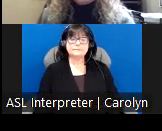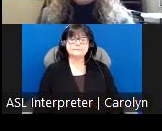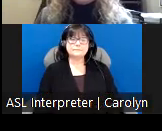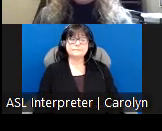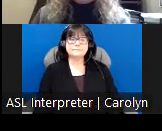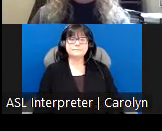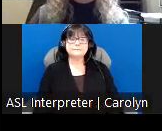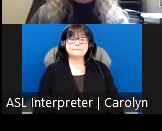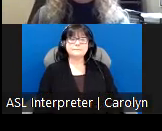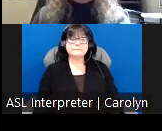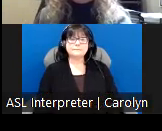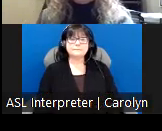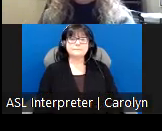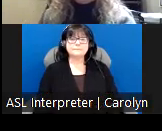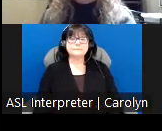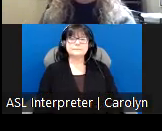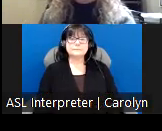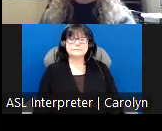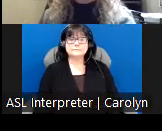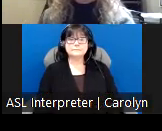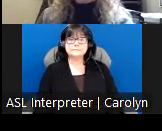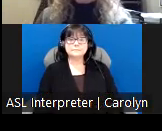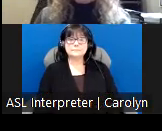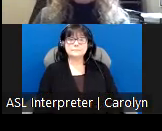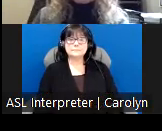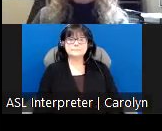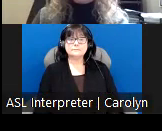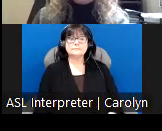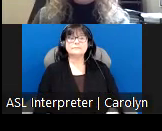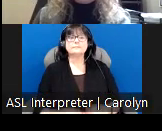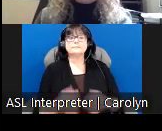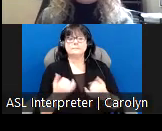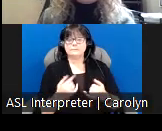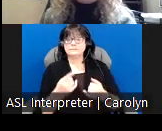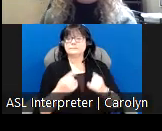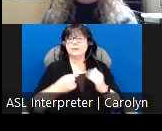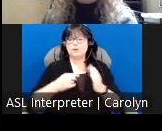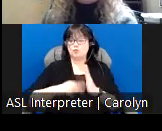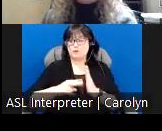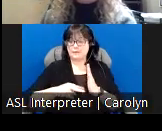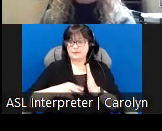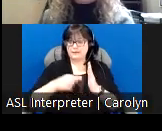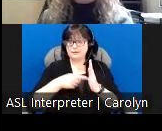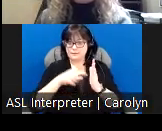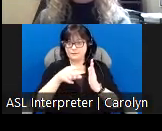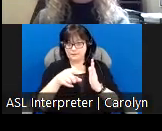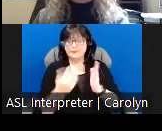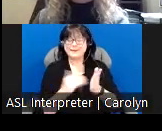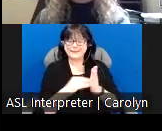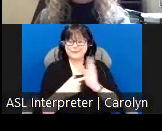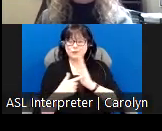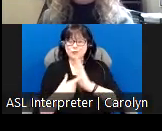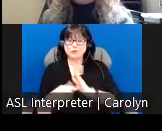And then this is an example of the breakdown for a reading assessment. Again, it has the